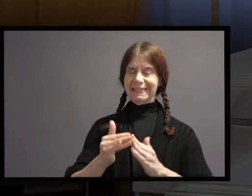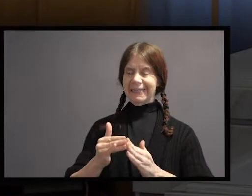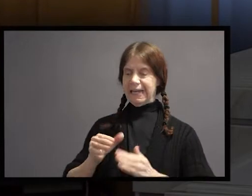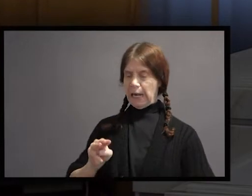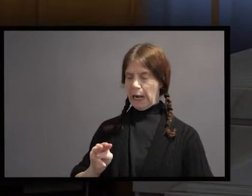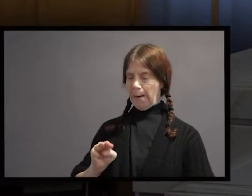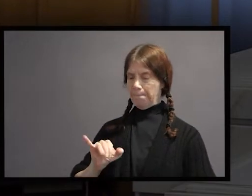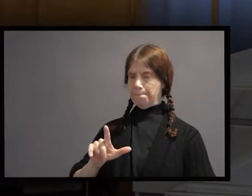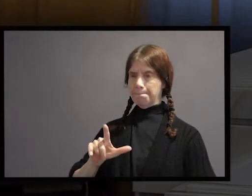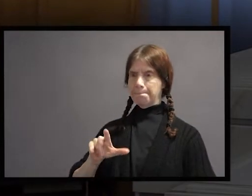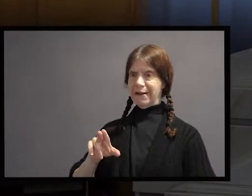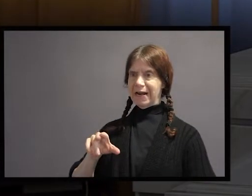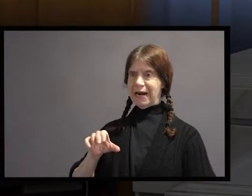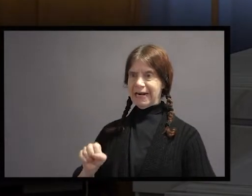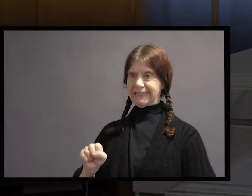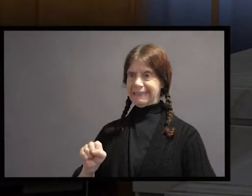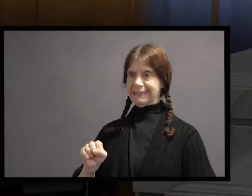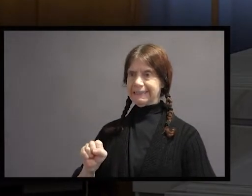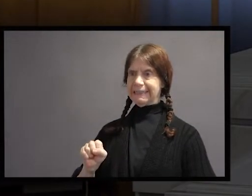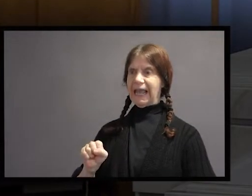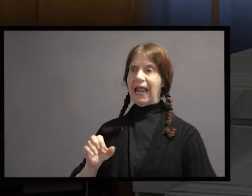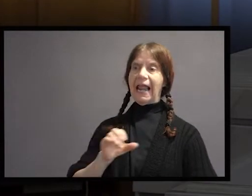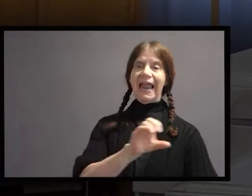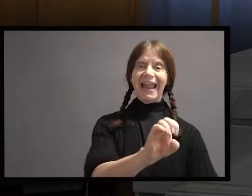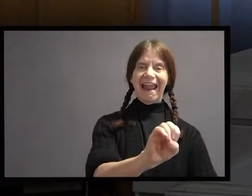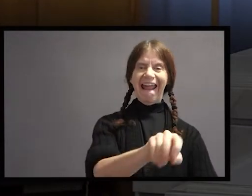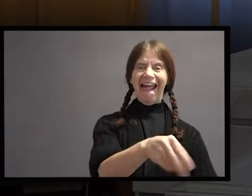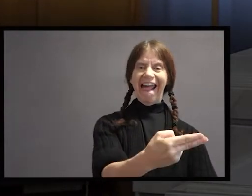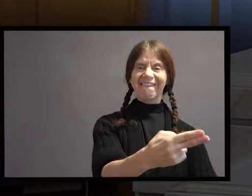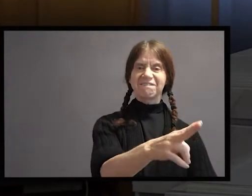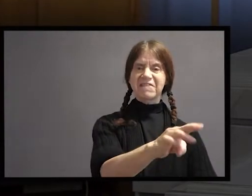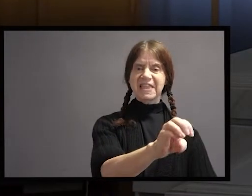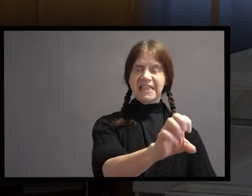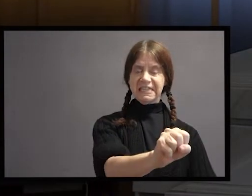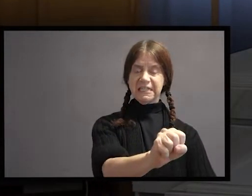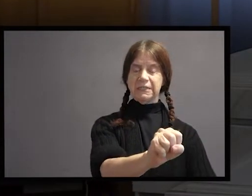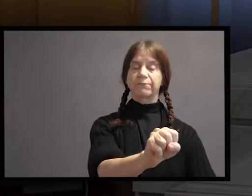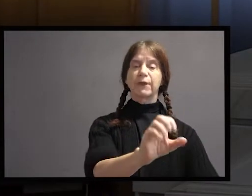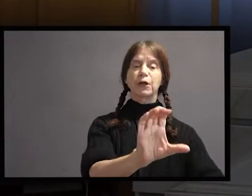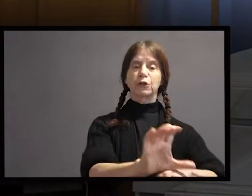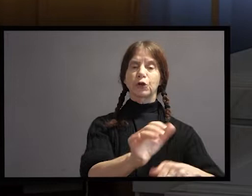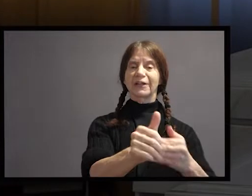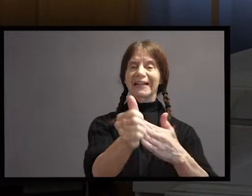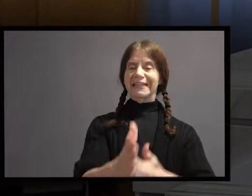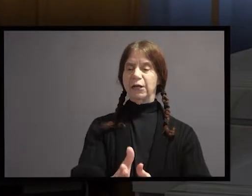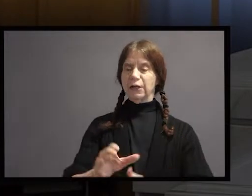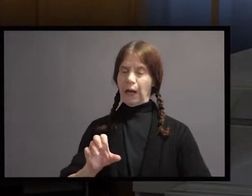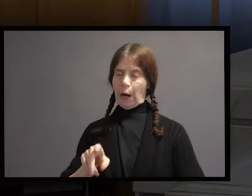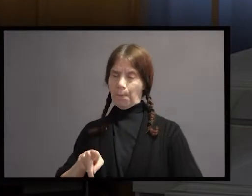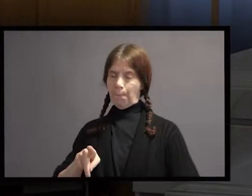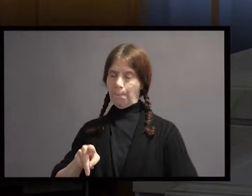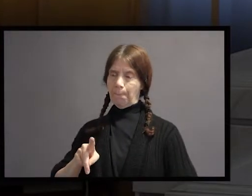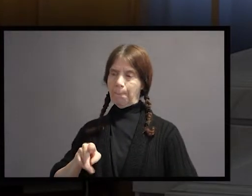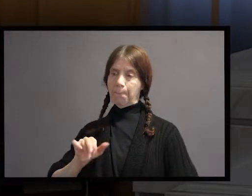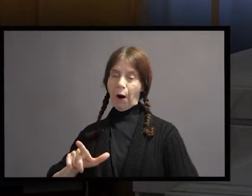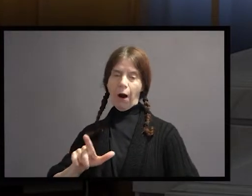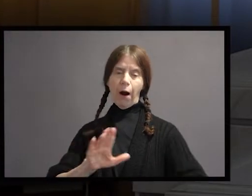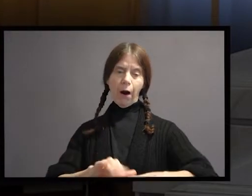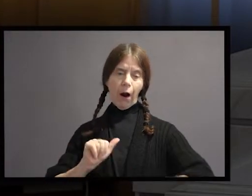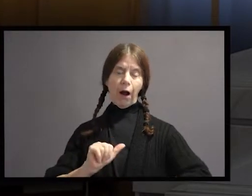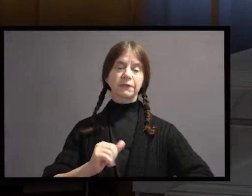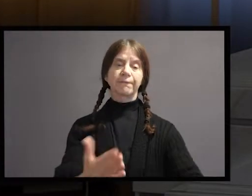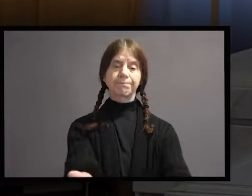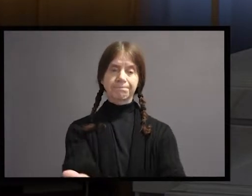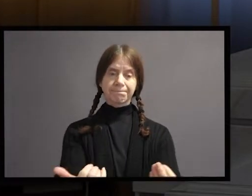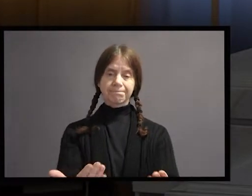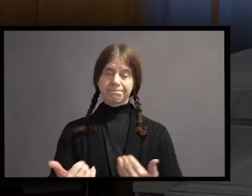Now from Miletus he sent to Ephesus and called the elders of the church to come to him. And when they came